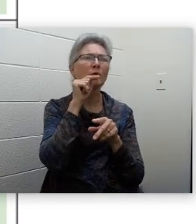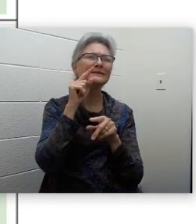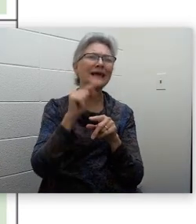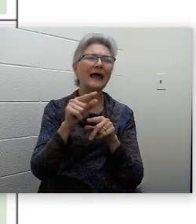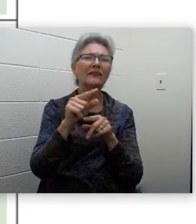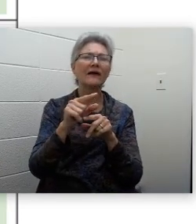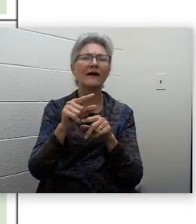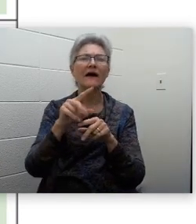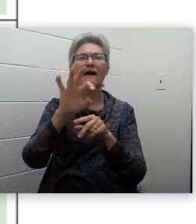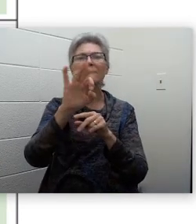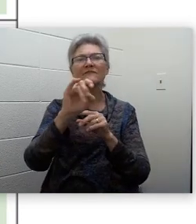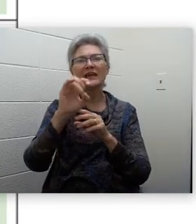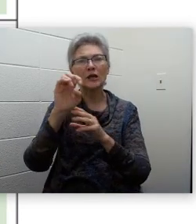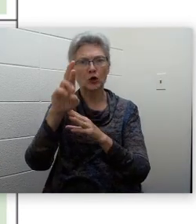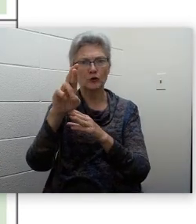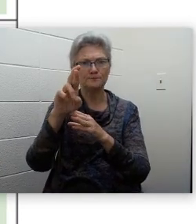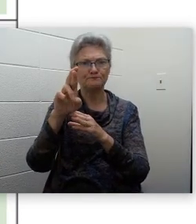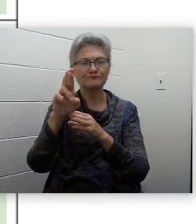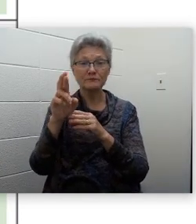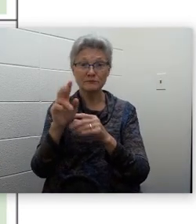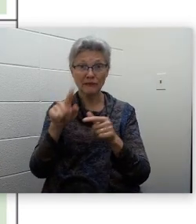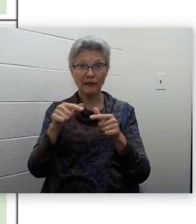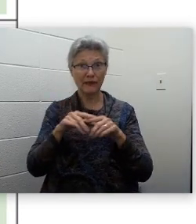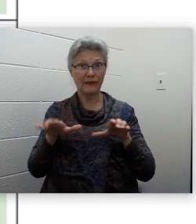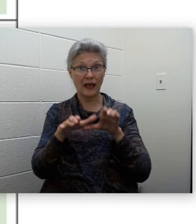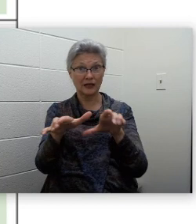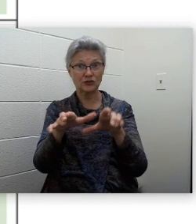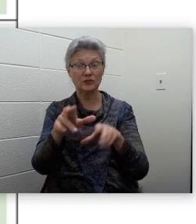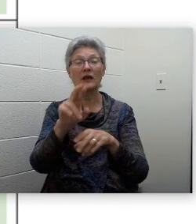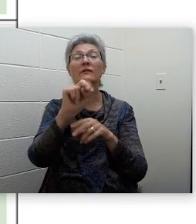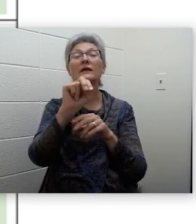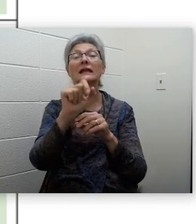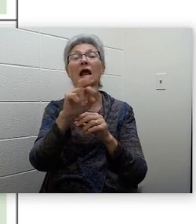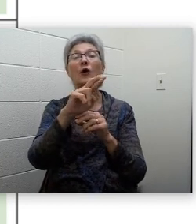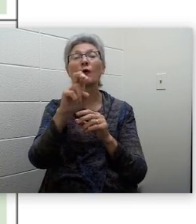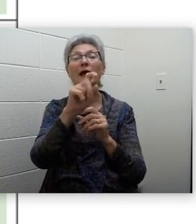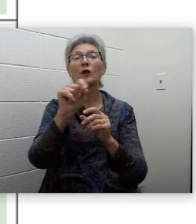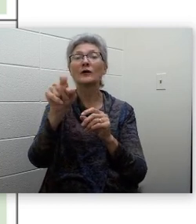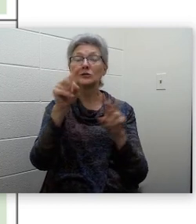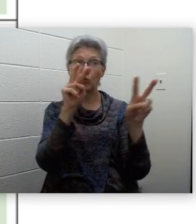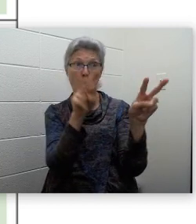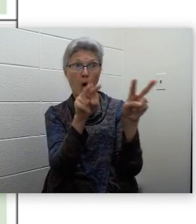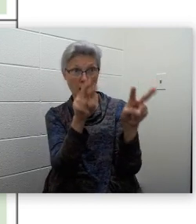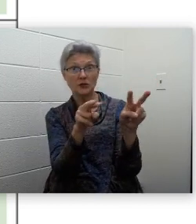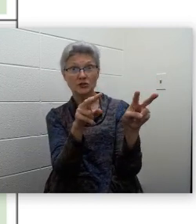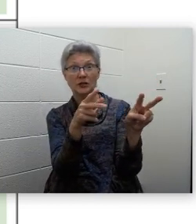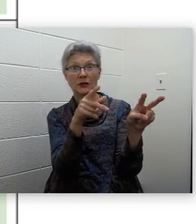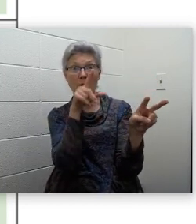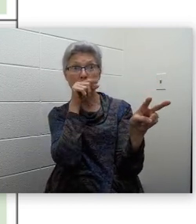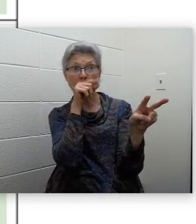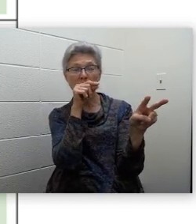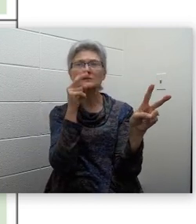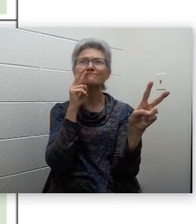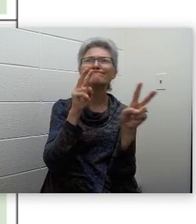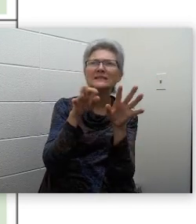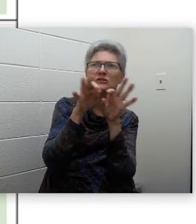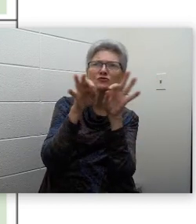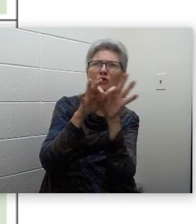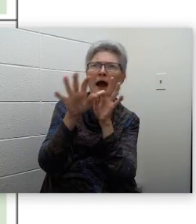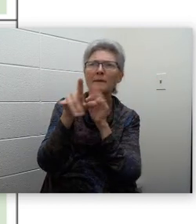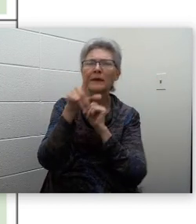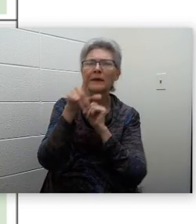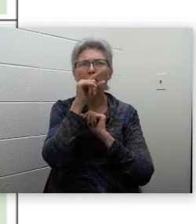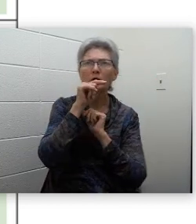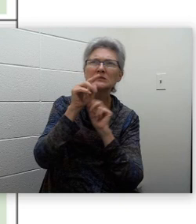bird feeder. Then the action of the narrator is he's watching all of the birds. He's letting us know and describing what they're doing